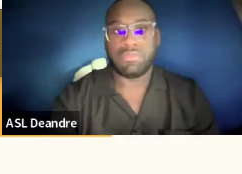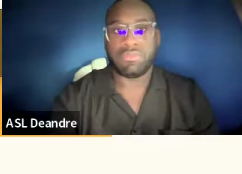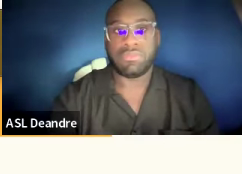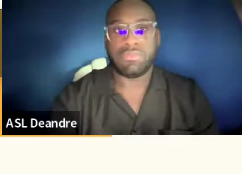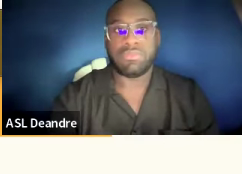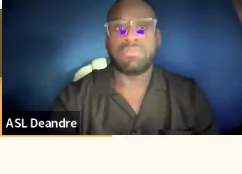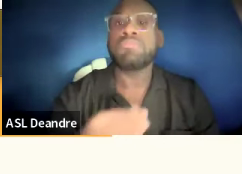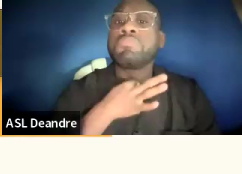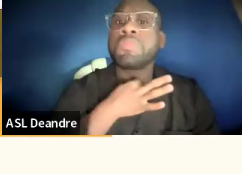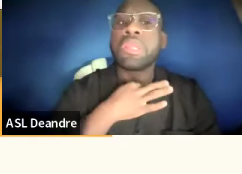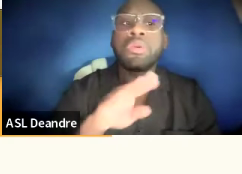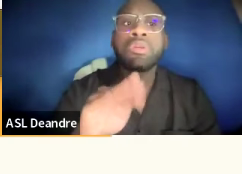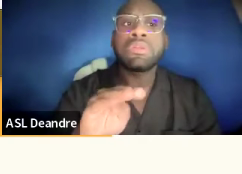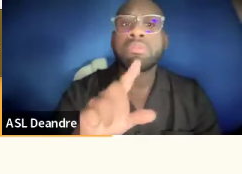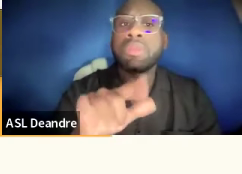Melinda, are you there?